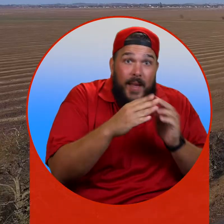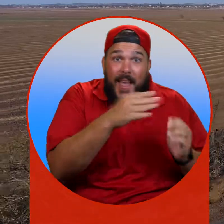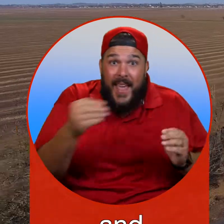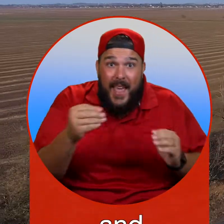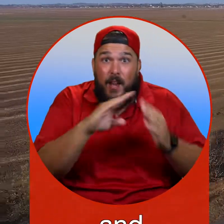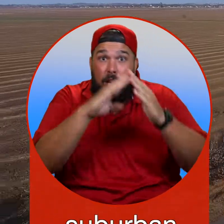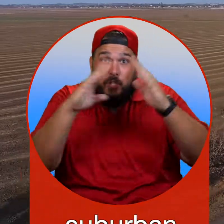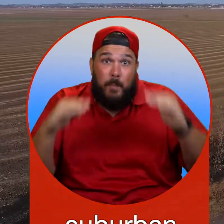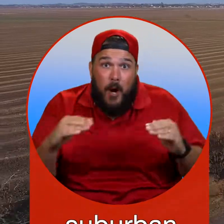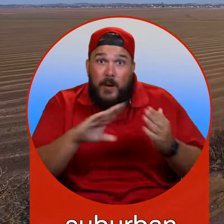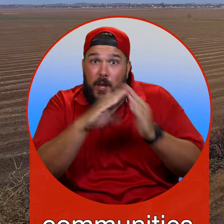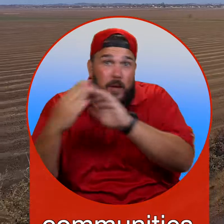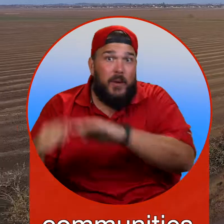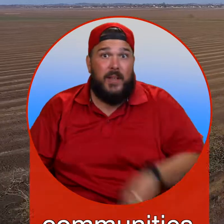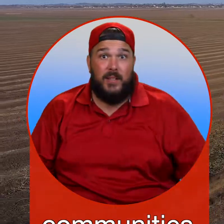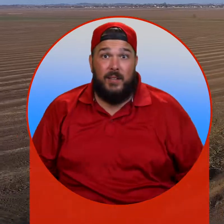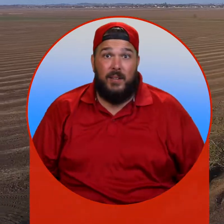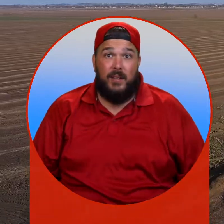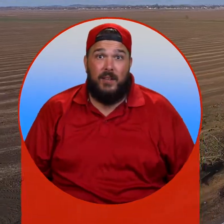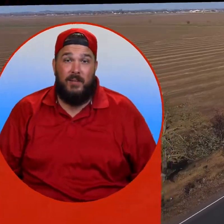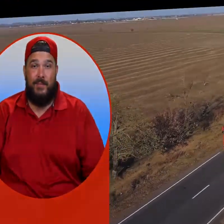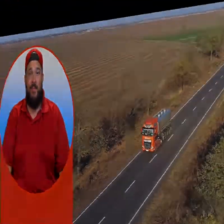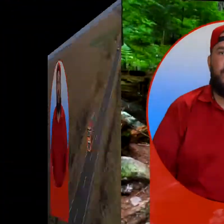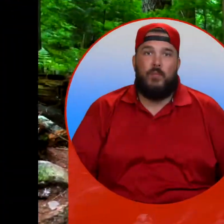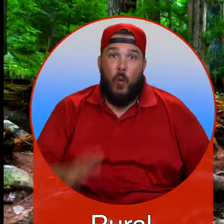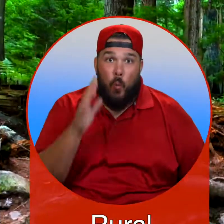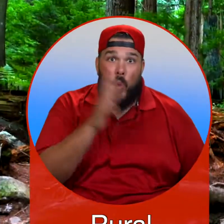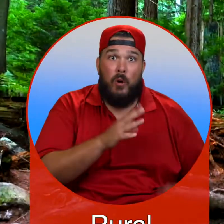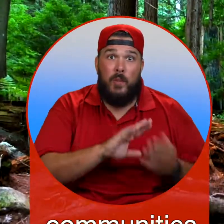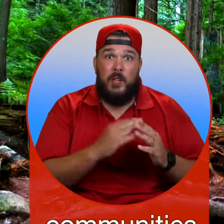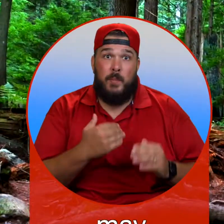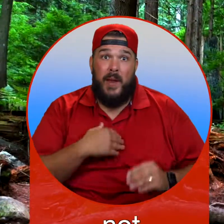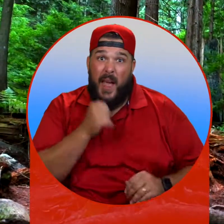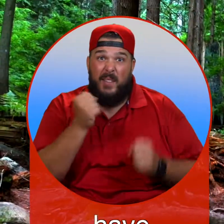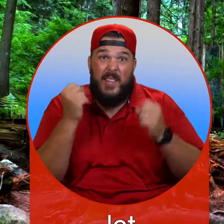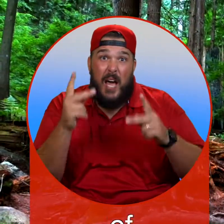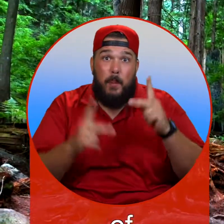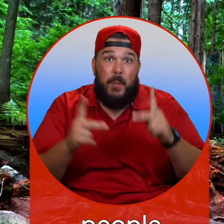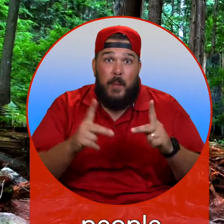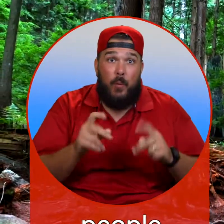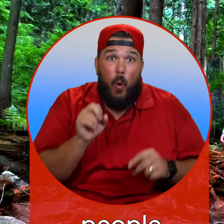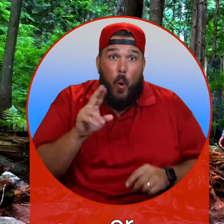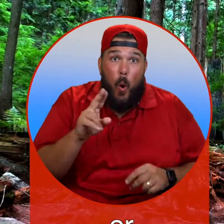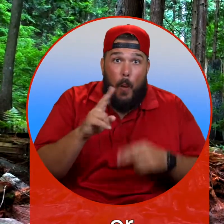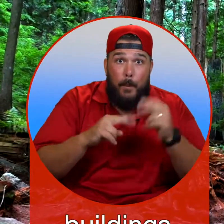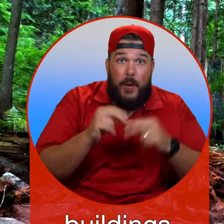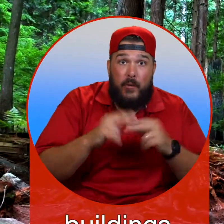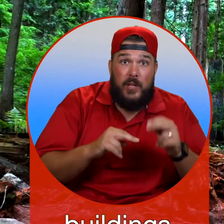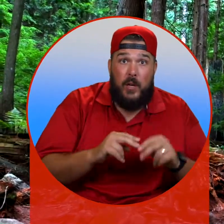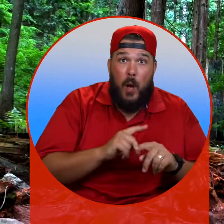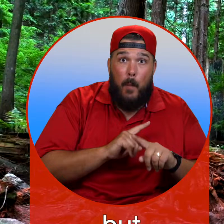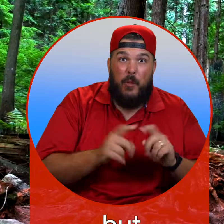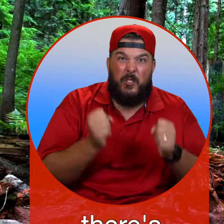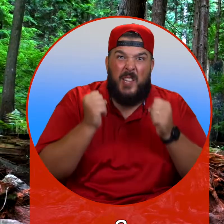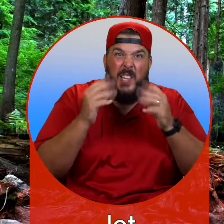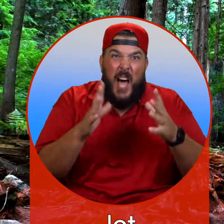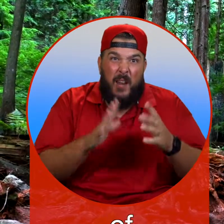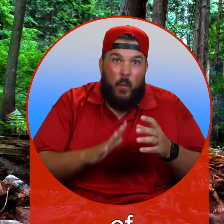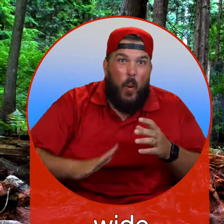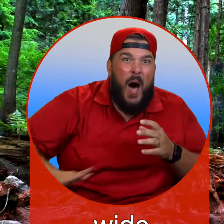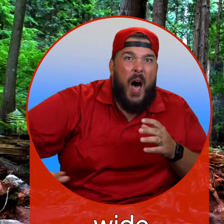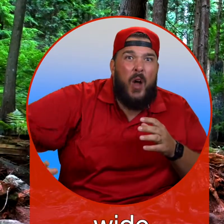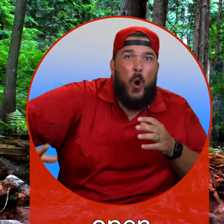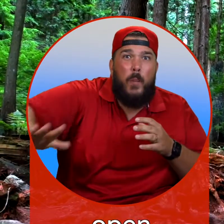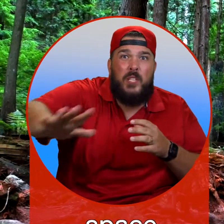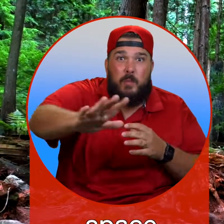urban and suburban communities. Rural communities may not have a lot of people or buildings, but there's a lot